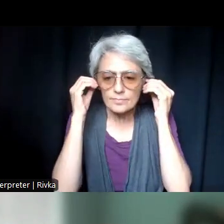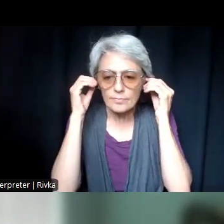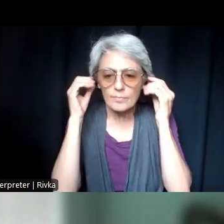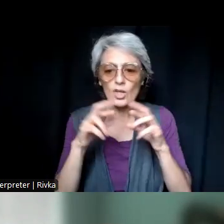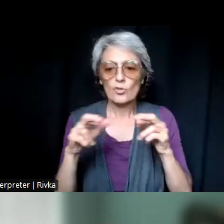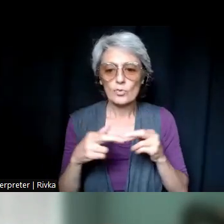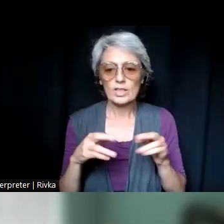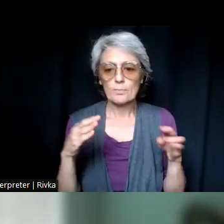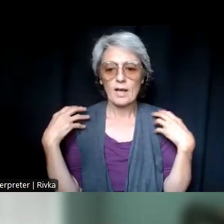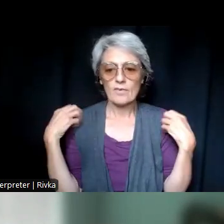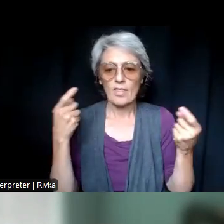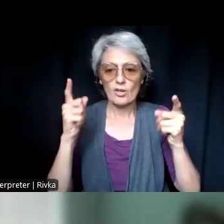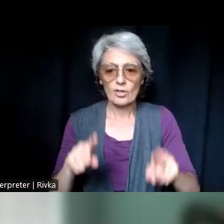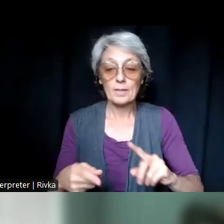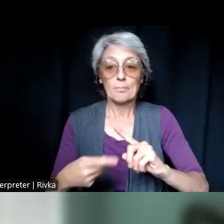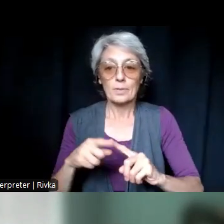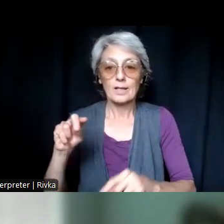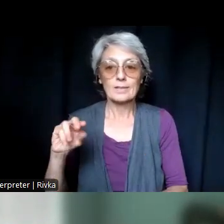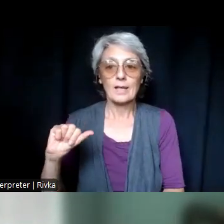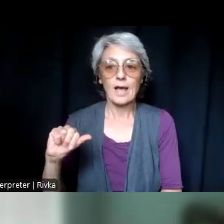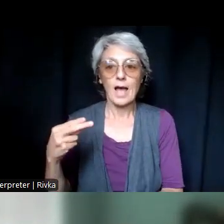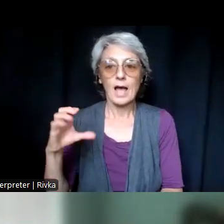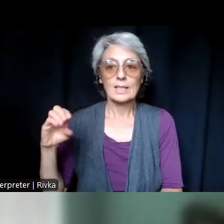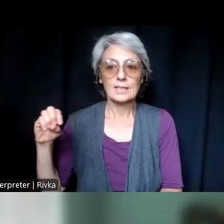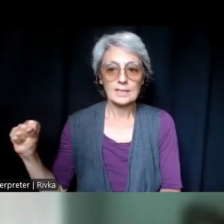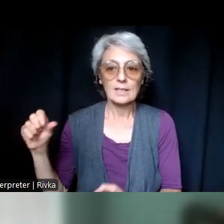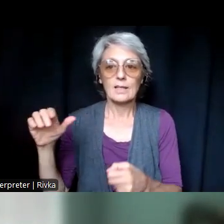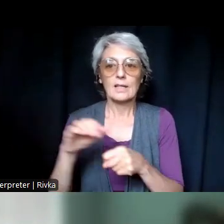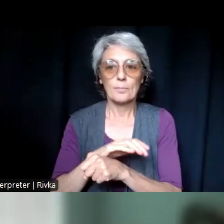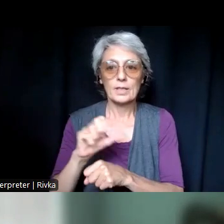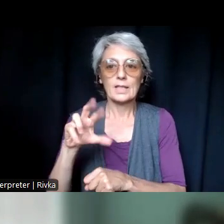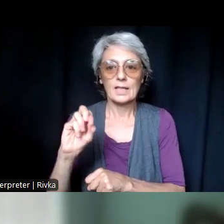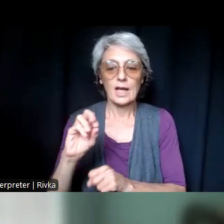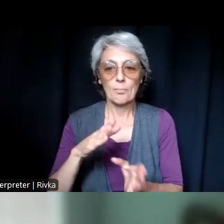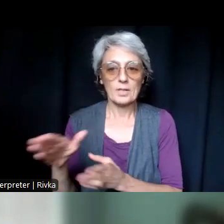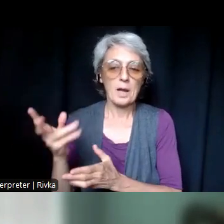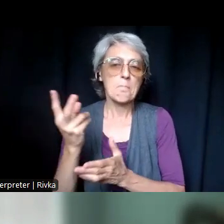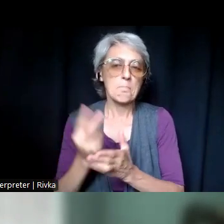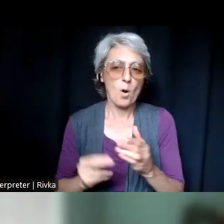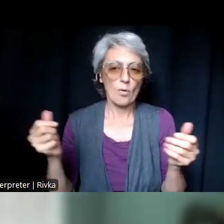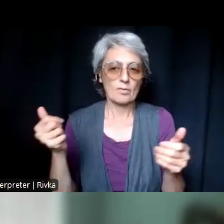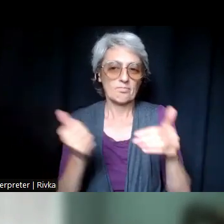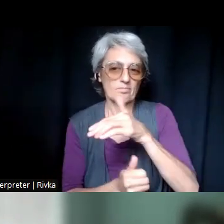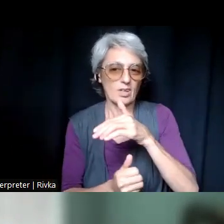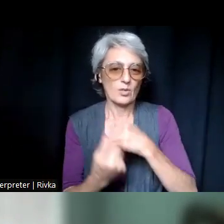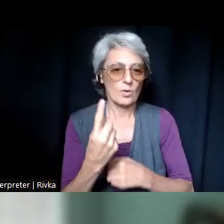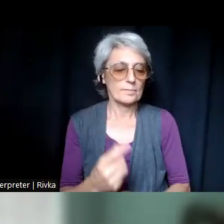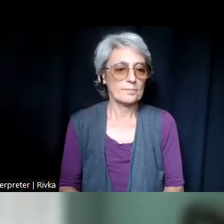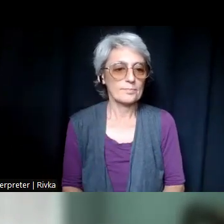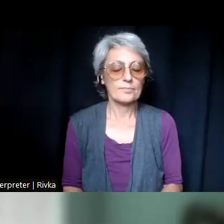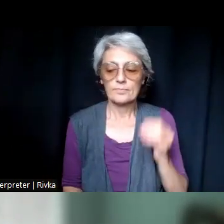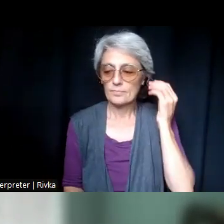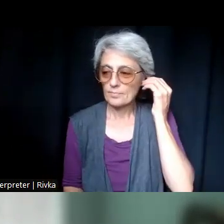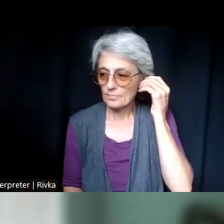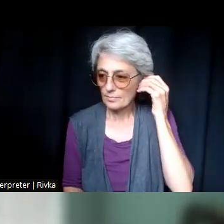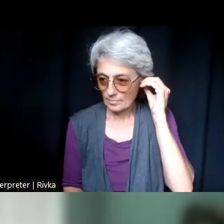an Access Complete Care plan. And next slide, please. All right, so now we want